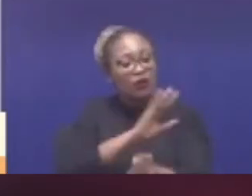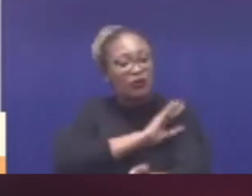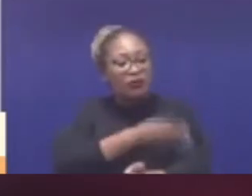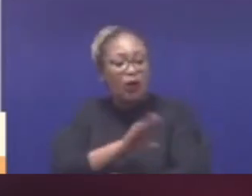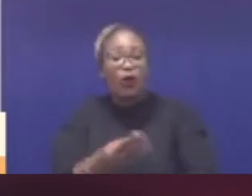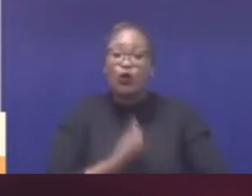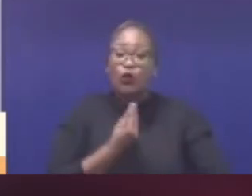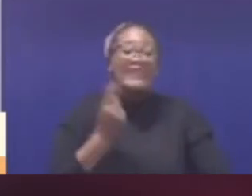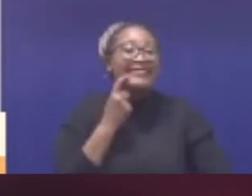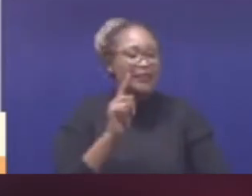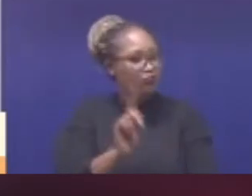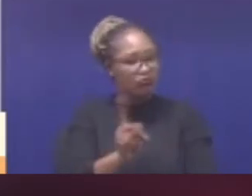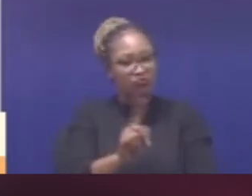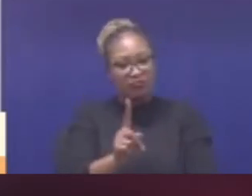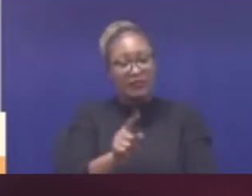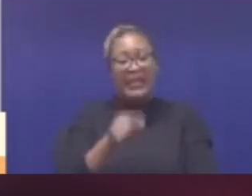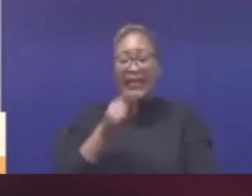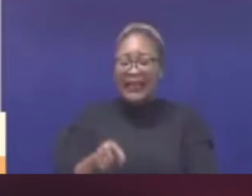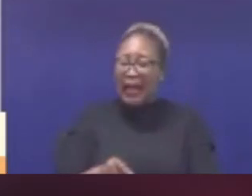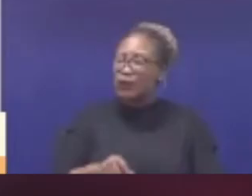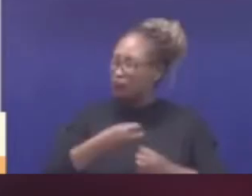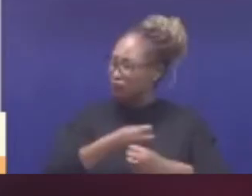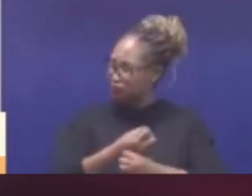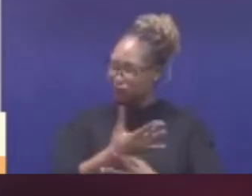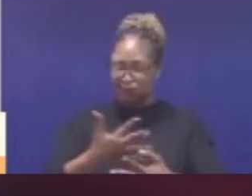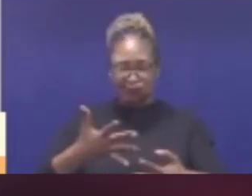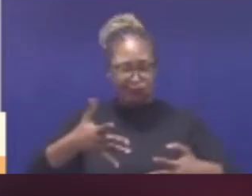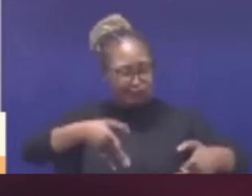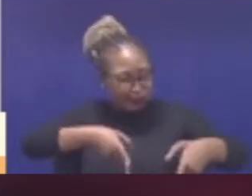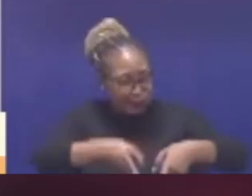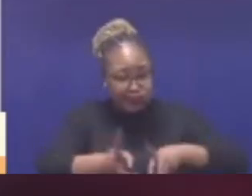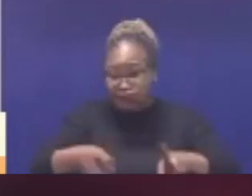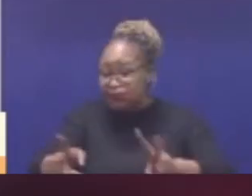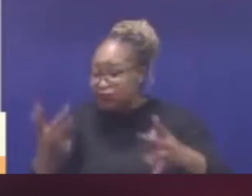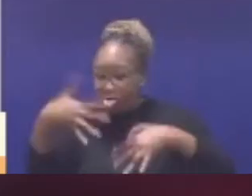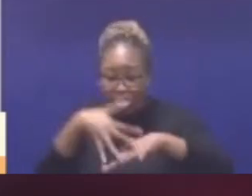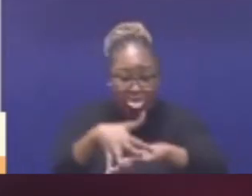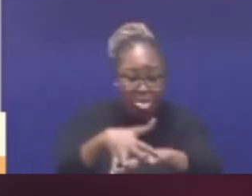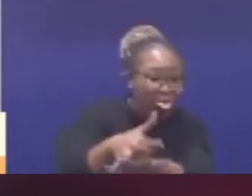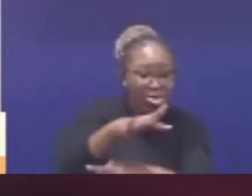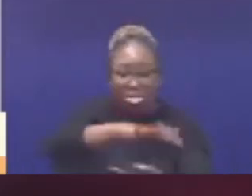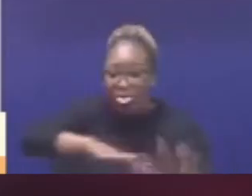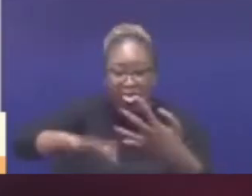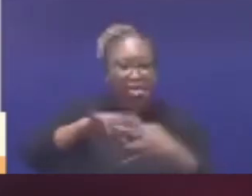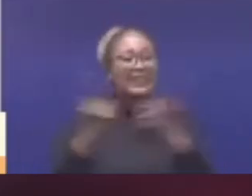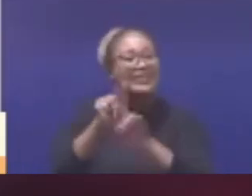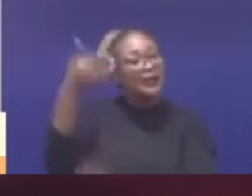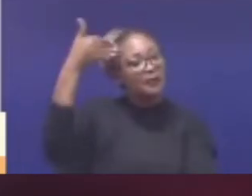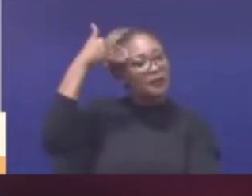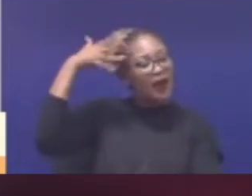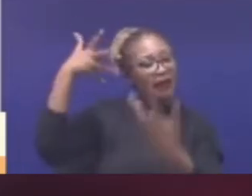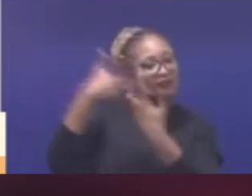task. It is as multifaceted as the human mind, even more so in the context of our complex